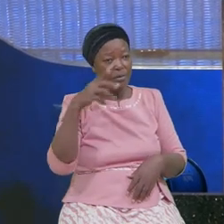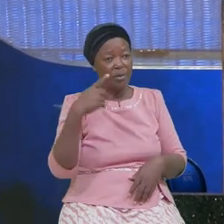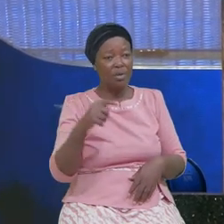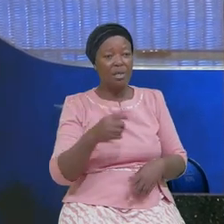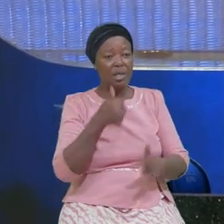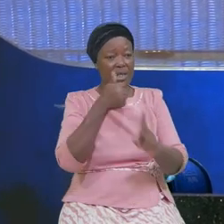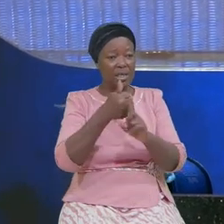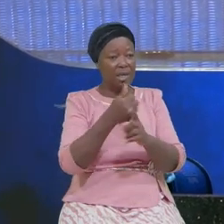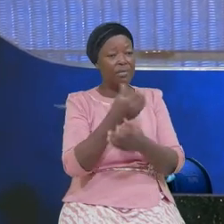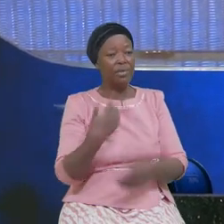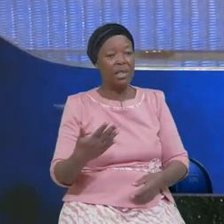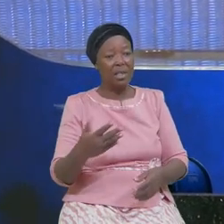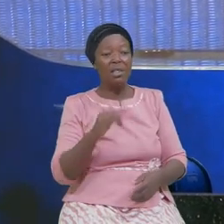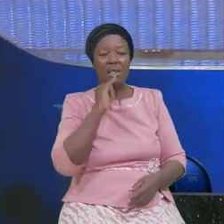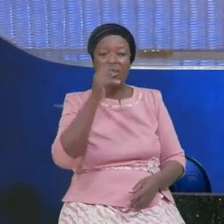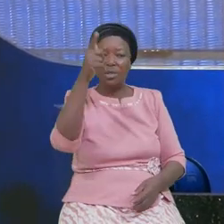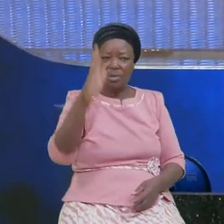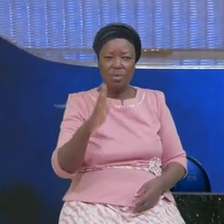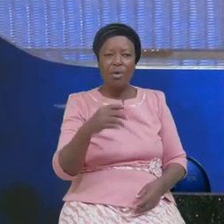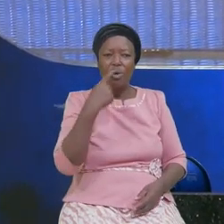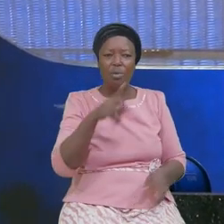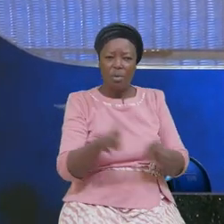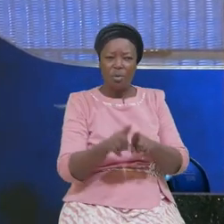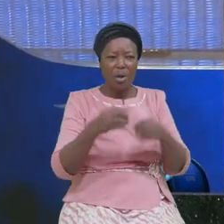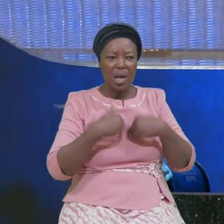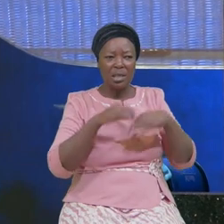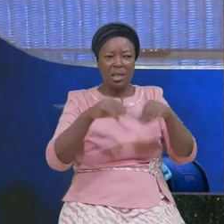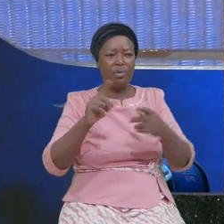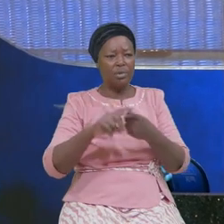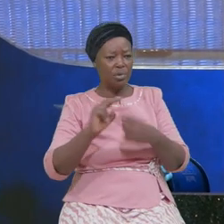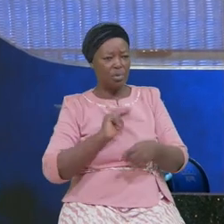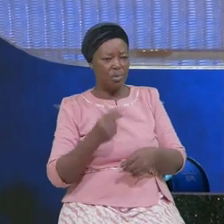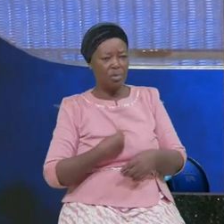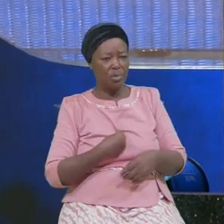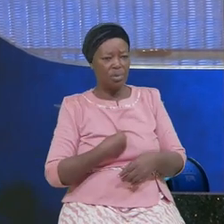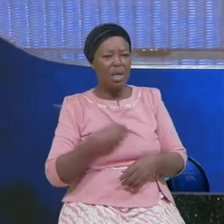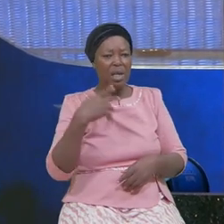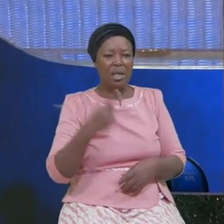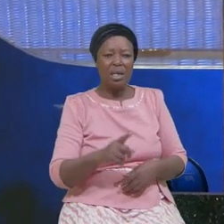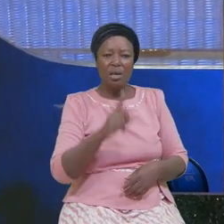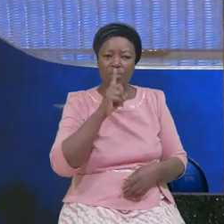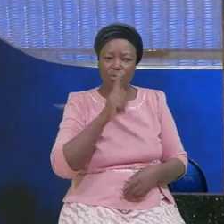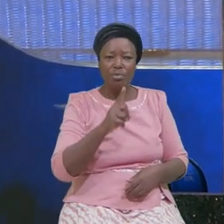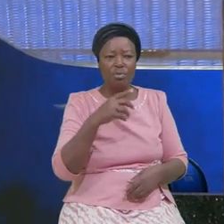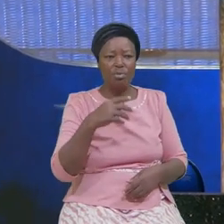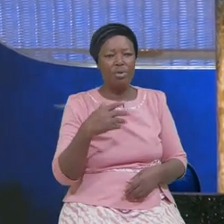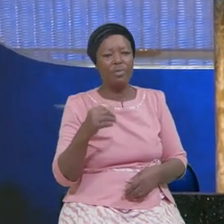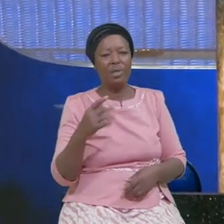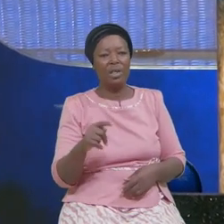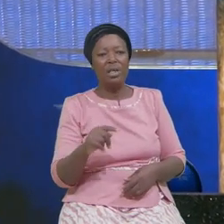who also hath given unto us the earnest of the Spirit.